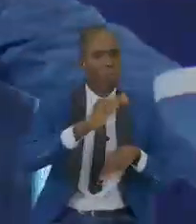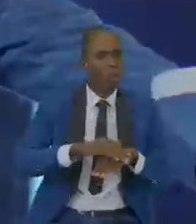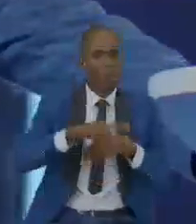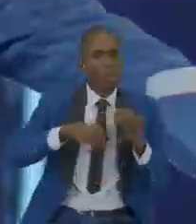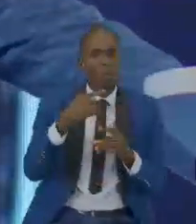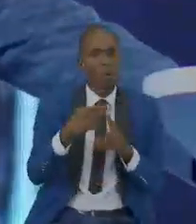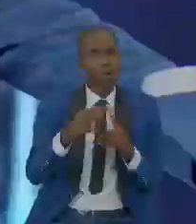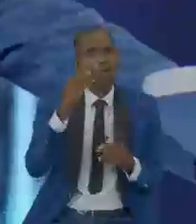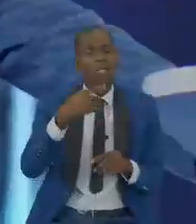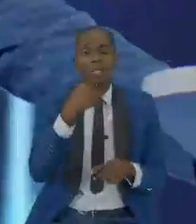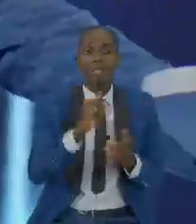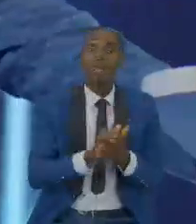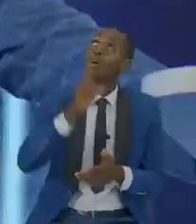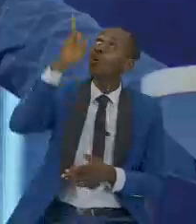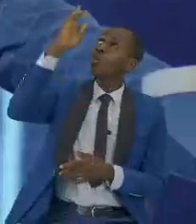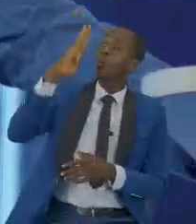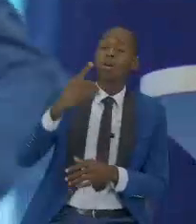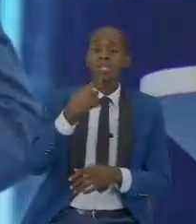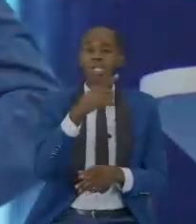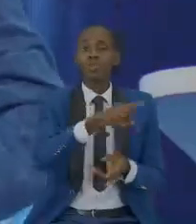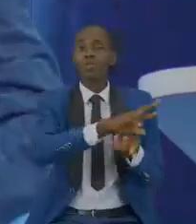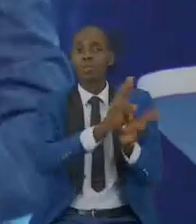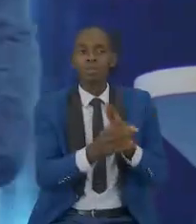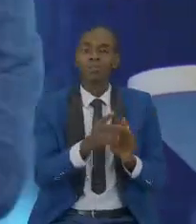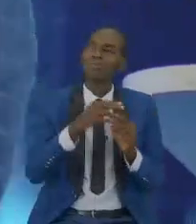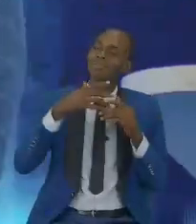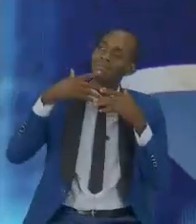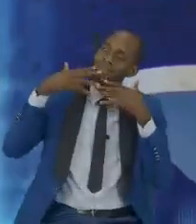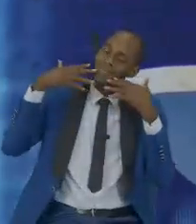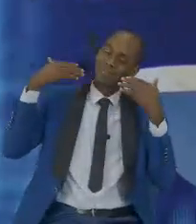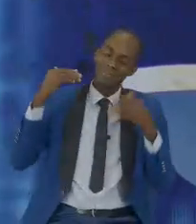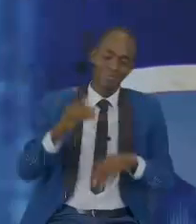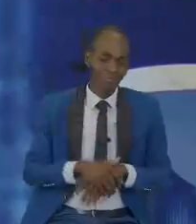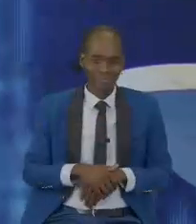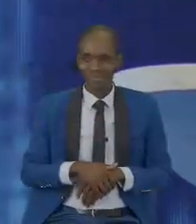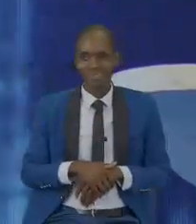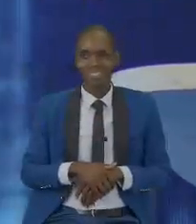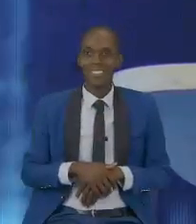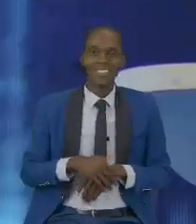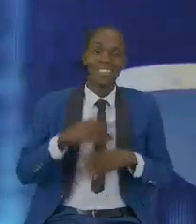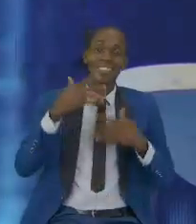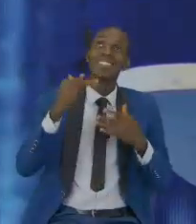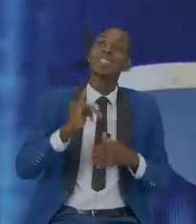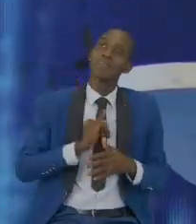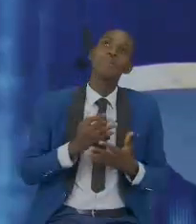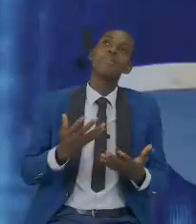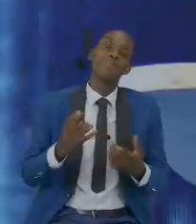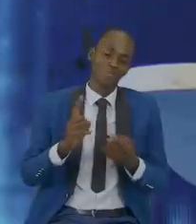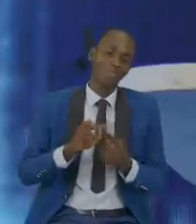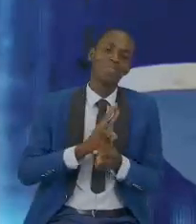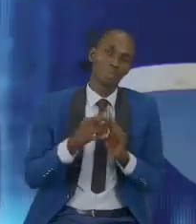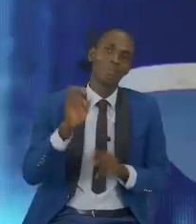the Lord says, repent. And then you smile and say, yes, I want to repent. That's not